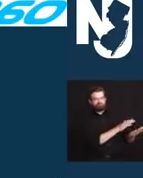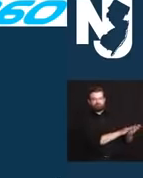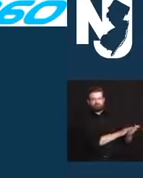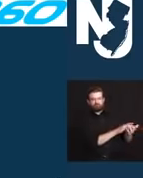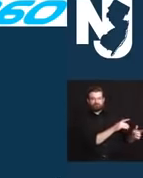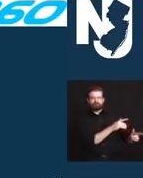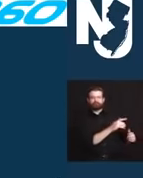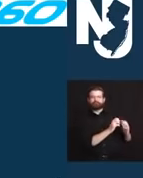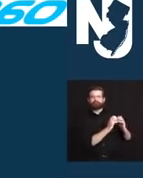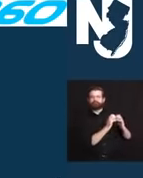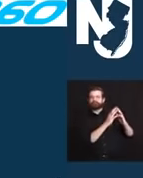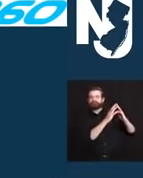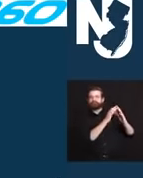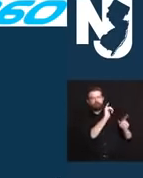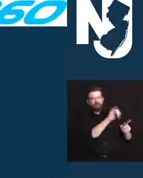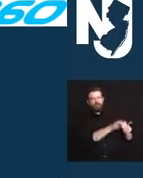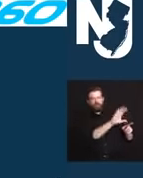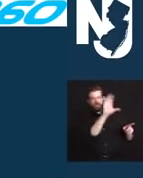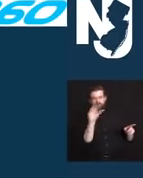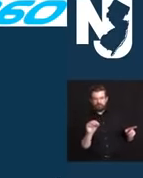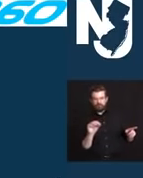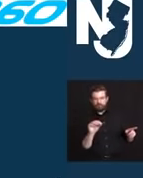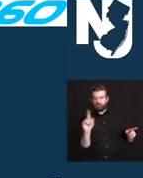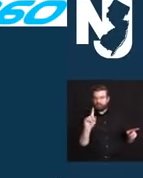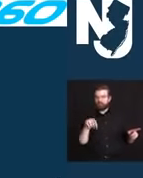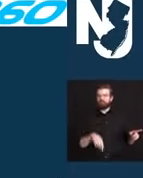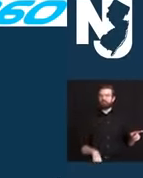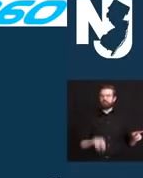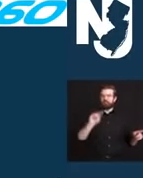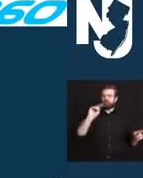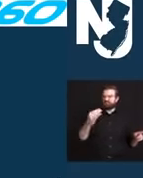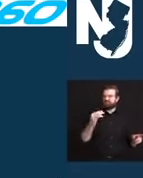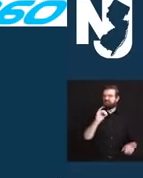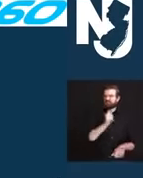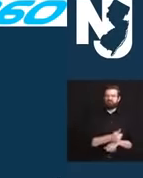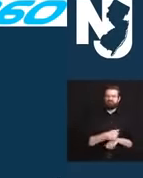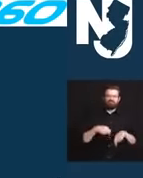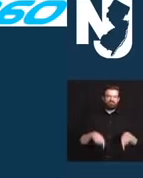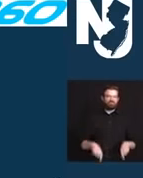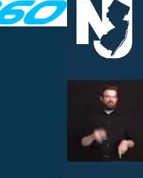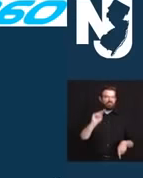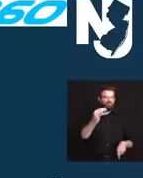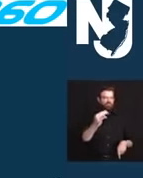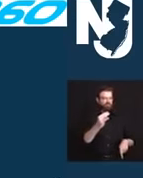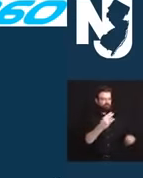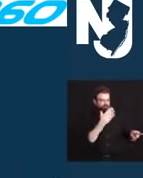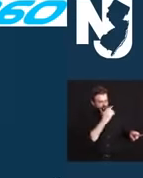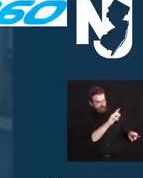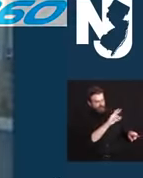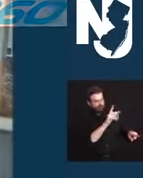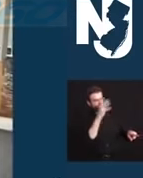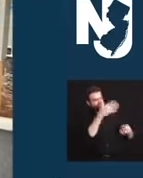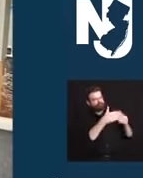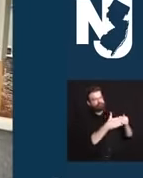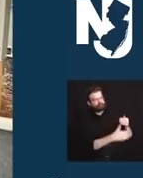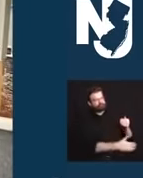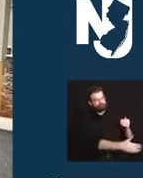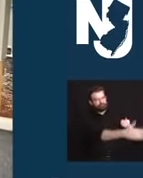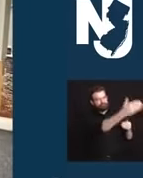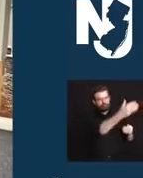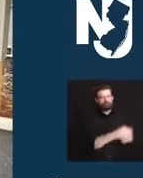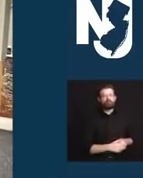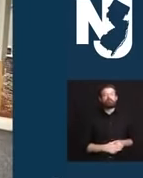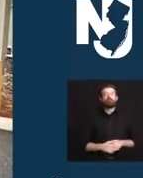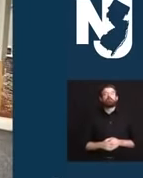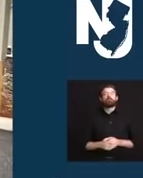360's future here in New Jersey, and we wish you the very best going forward. Unrelatedly, I also want to